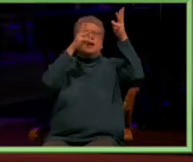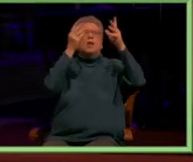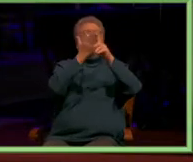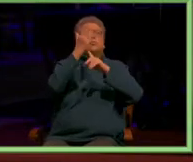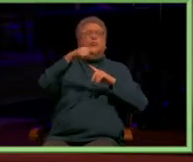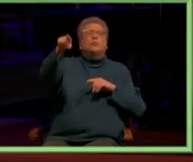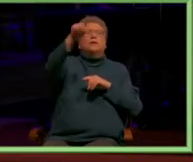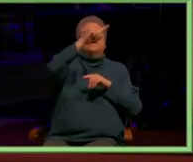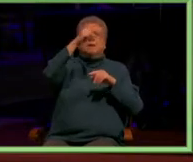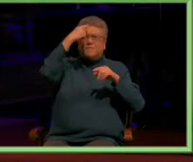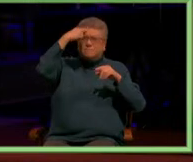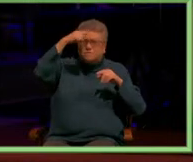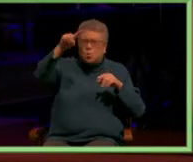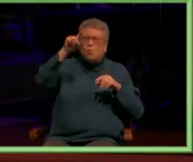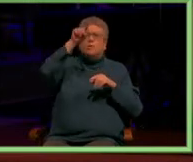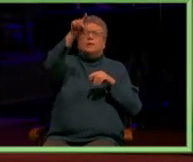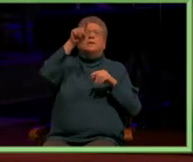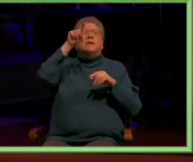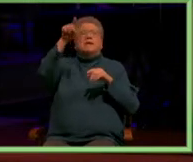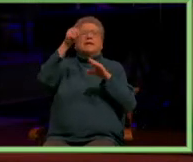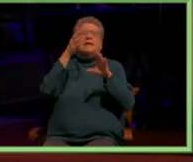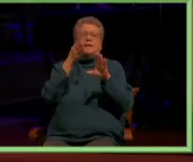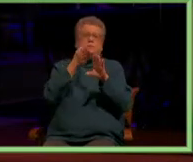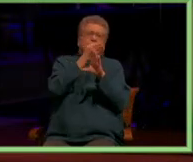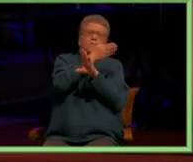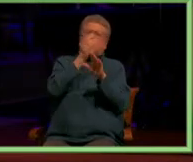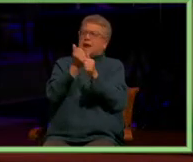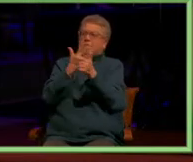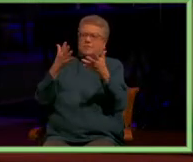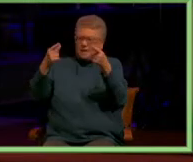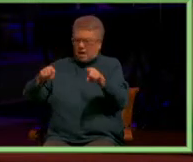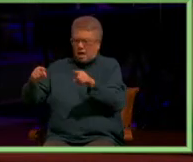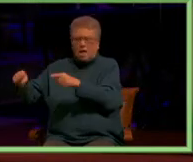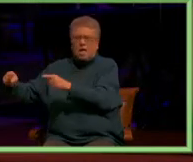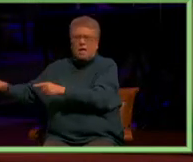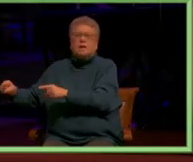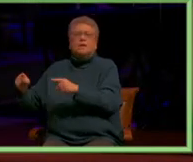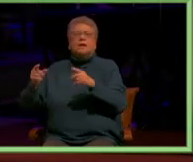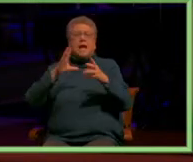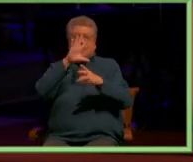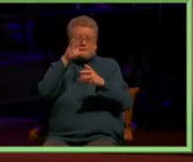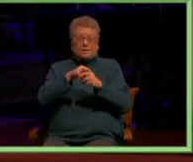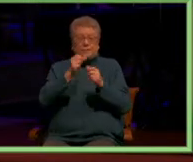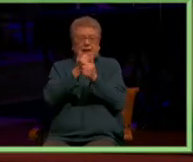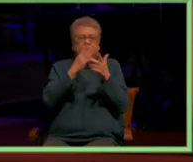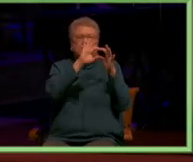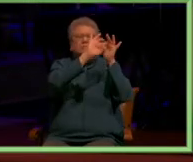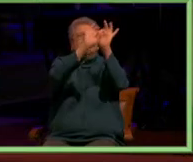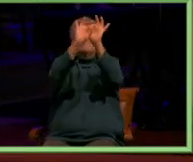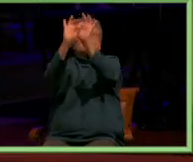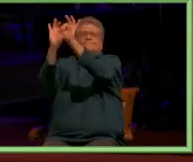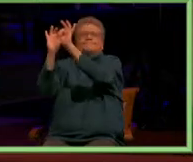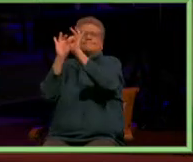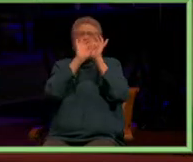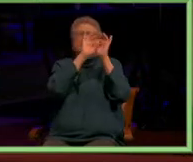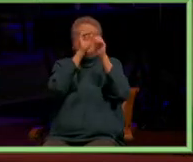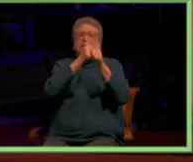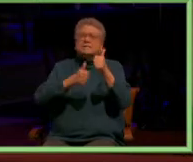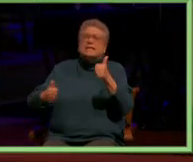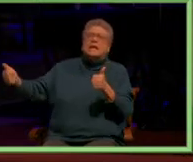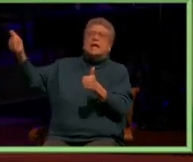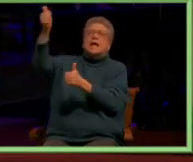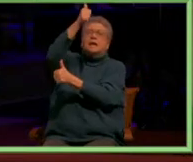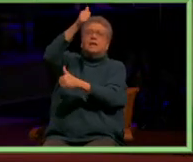for him, and he is before all things. And in him all things are held together, and he is the head of the body, the church. He is